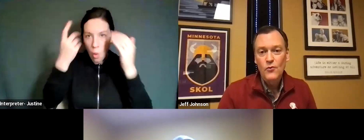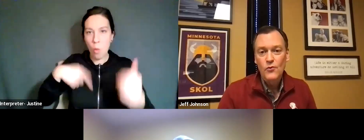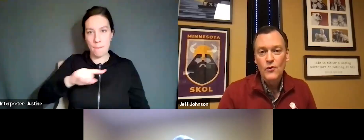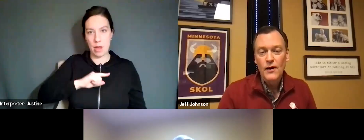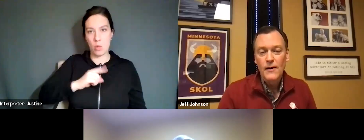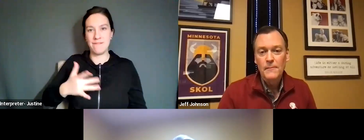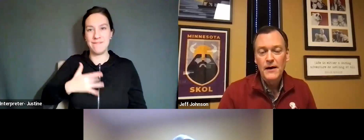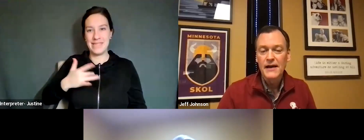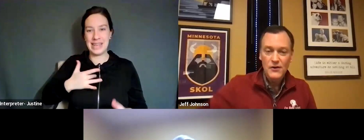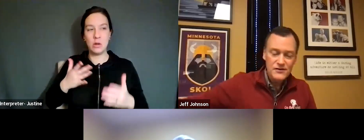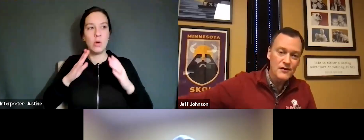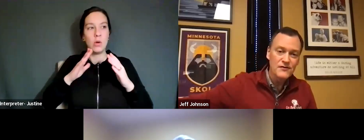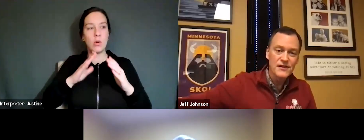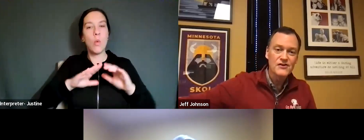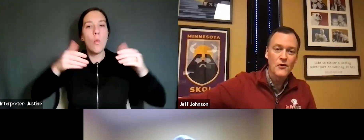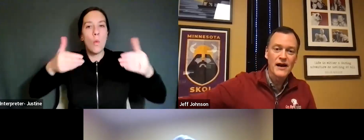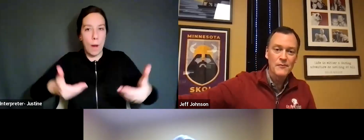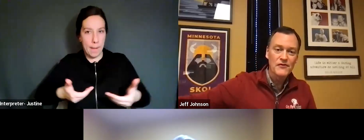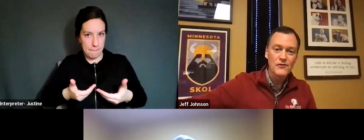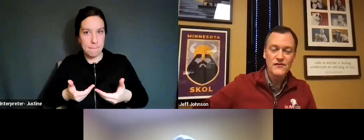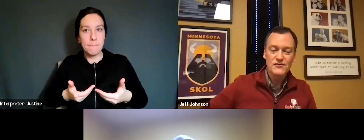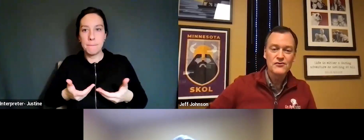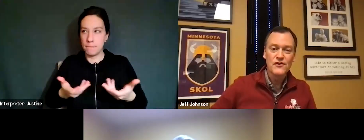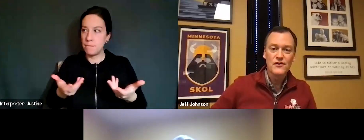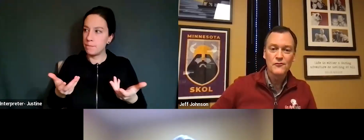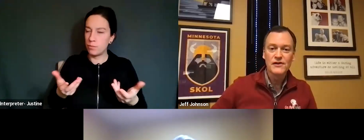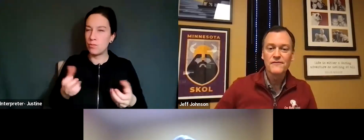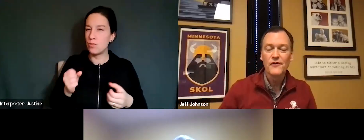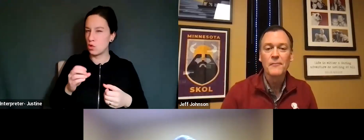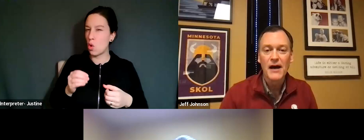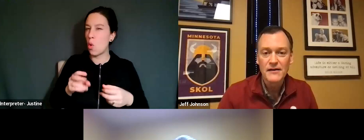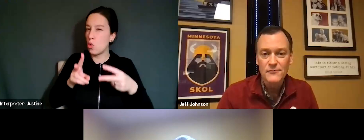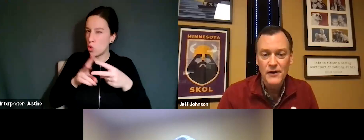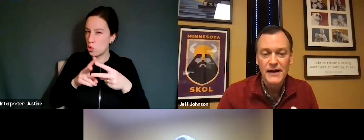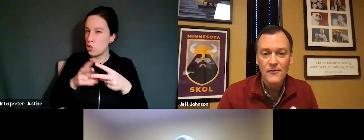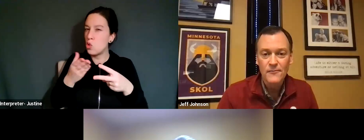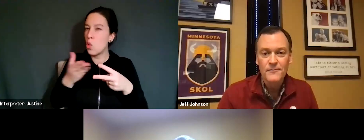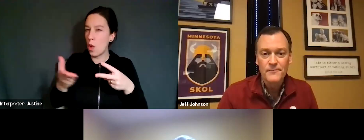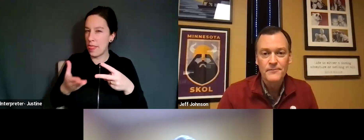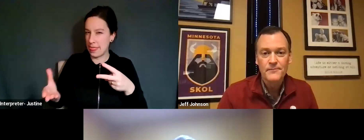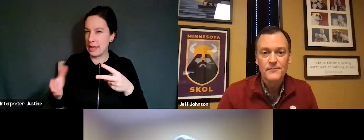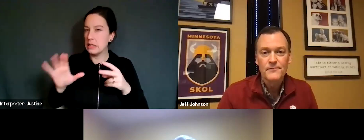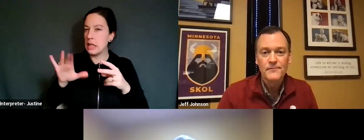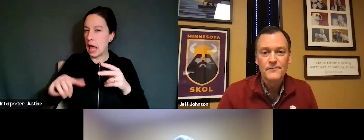So again, there are some other things going on, but those are the two that are really front of mind right now.